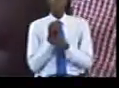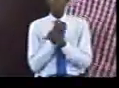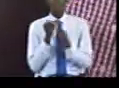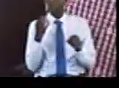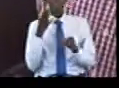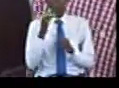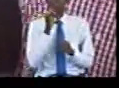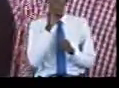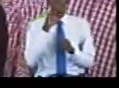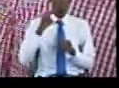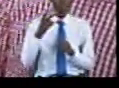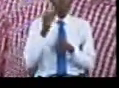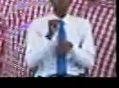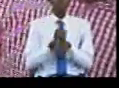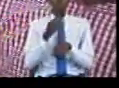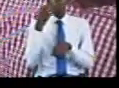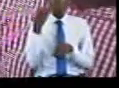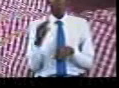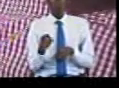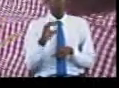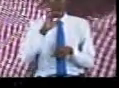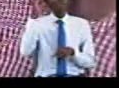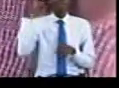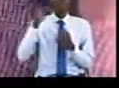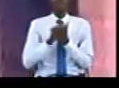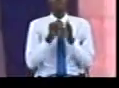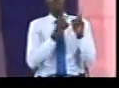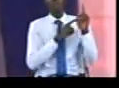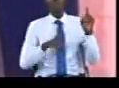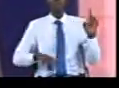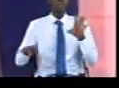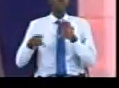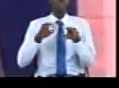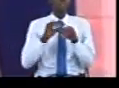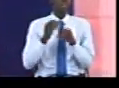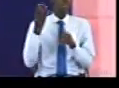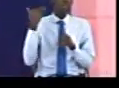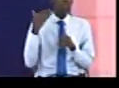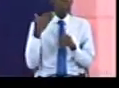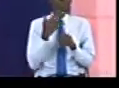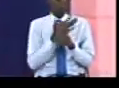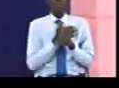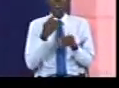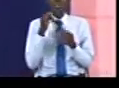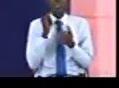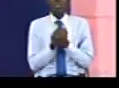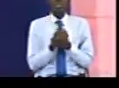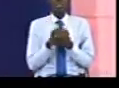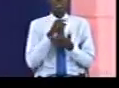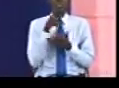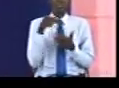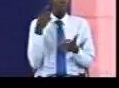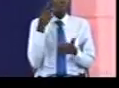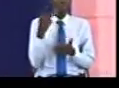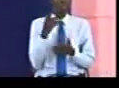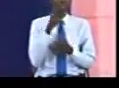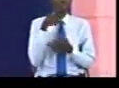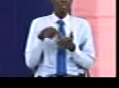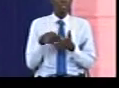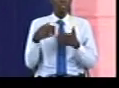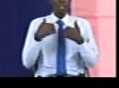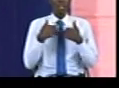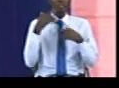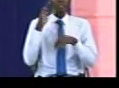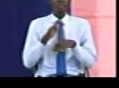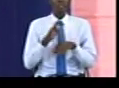that the Lord does in the heart. It says, he laid it upon my mouth and said, lo, this has touched thy lips, and